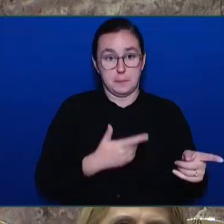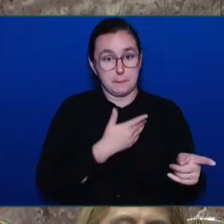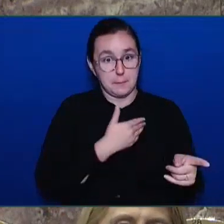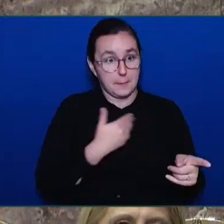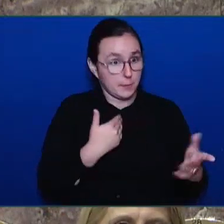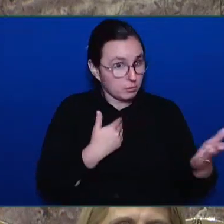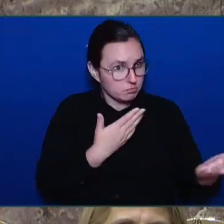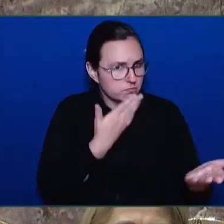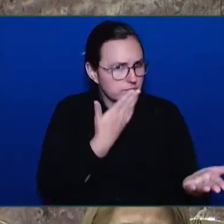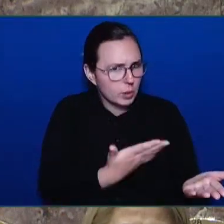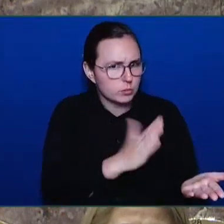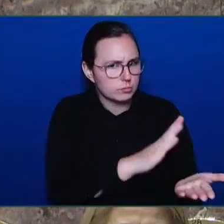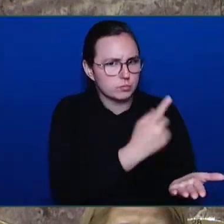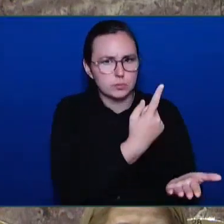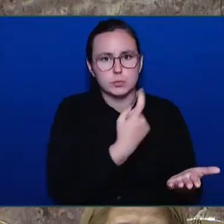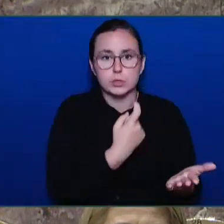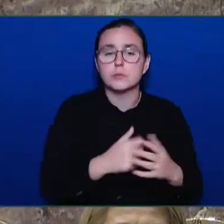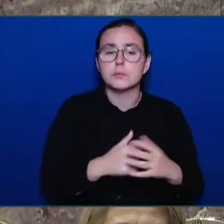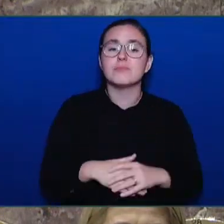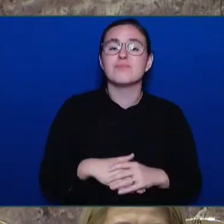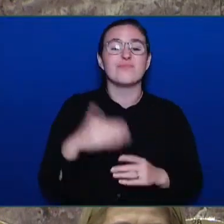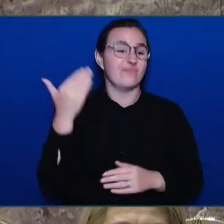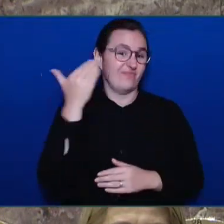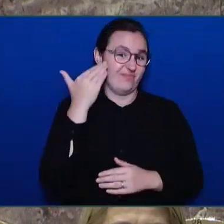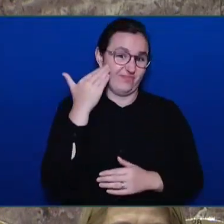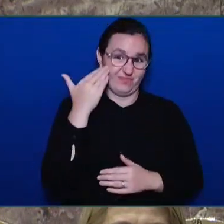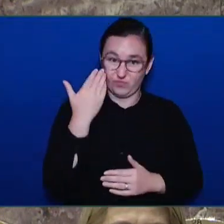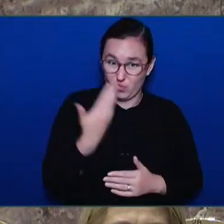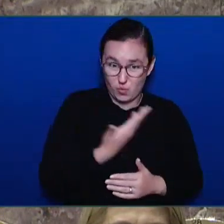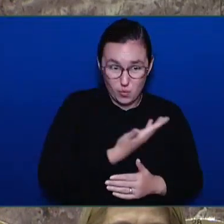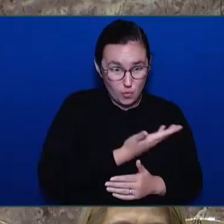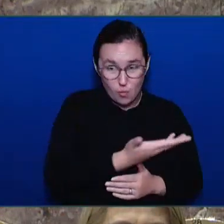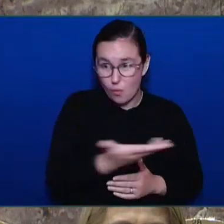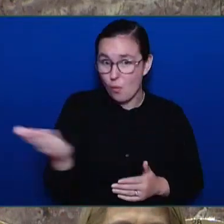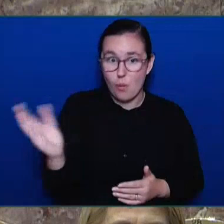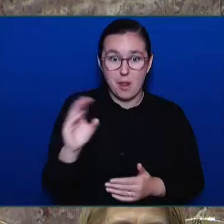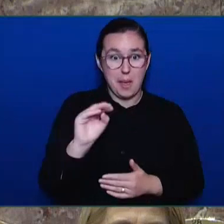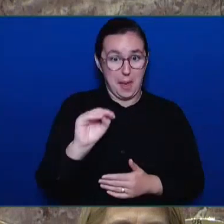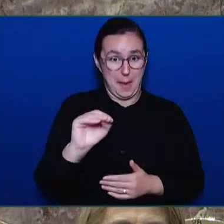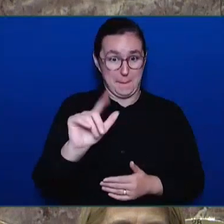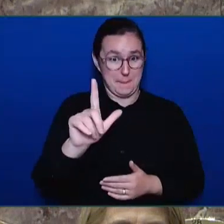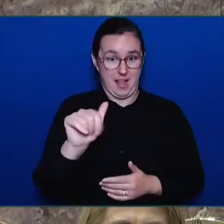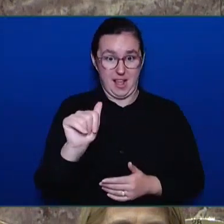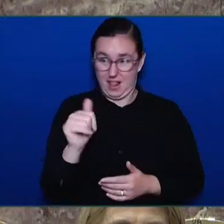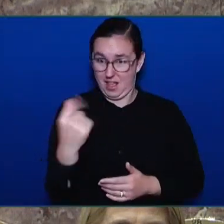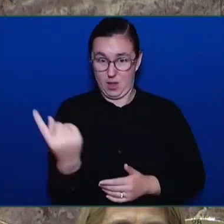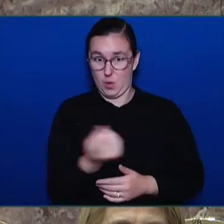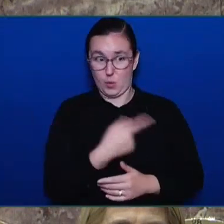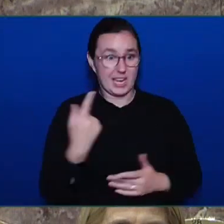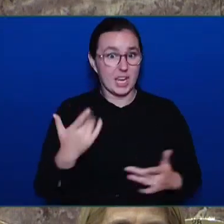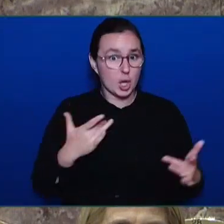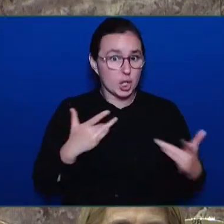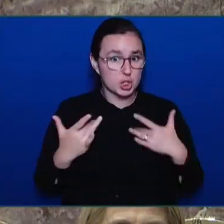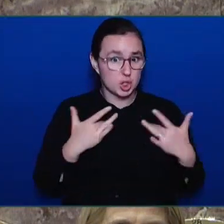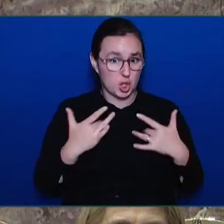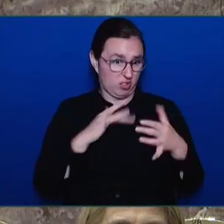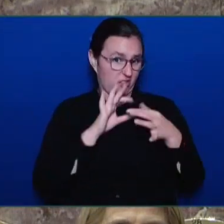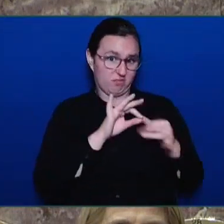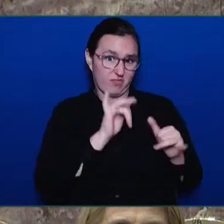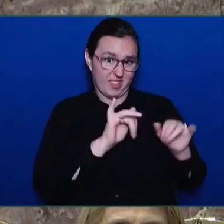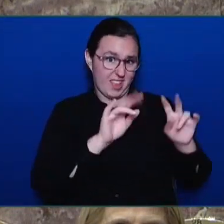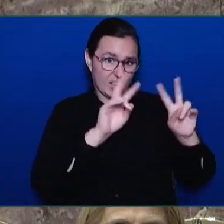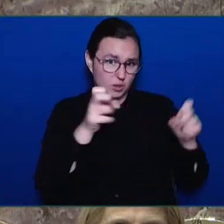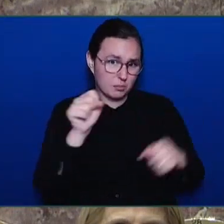of this House are concerned with. I know that many of us here have experiences in our communities,